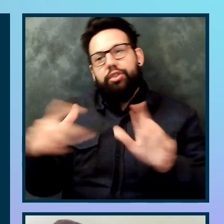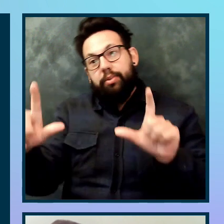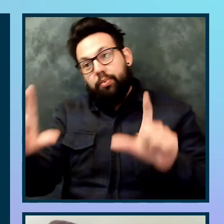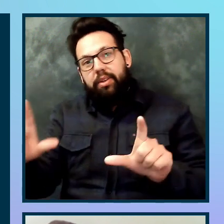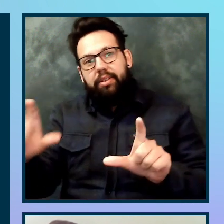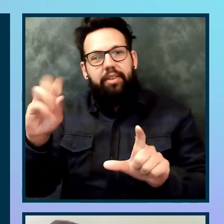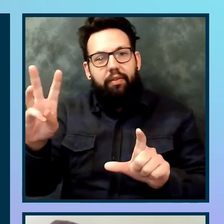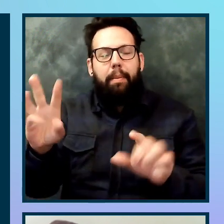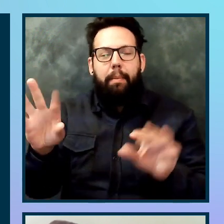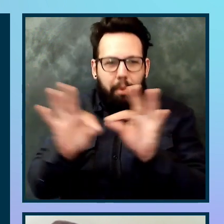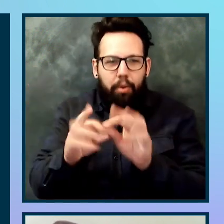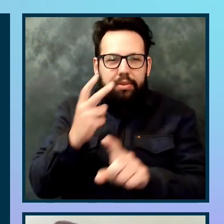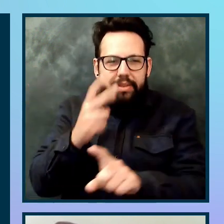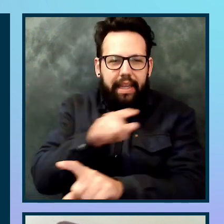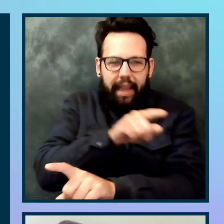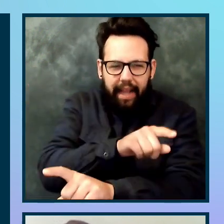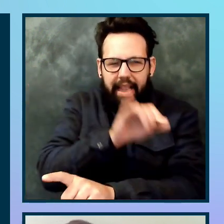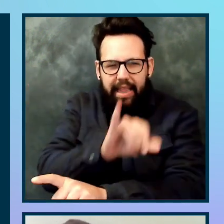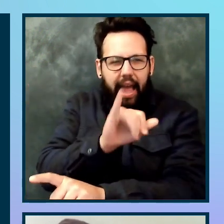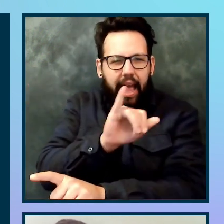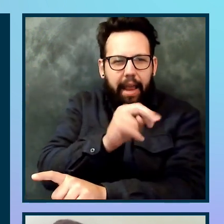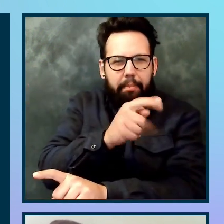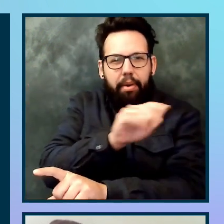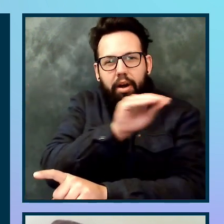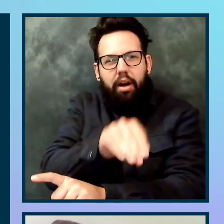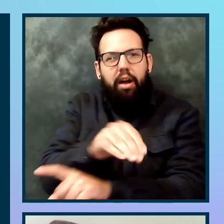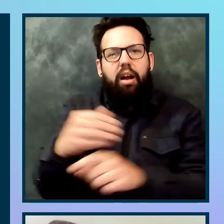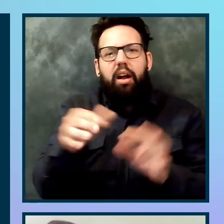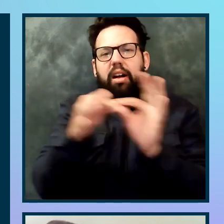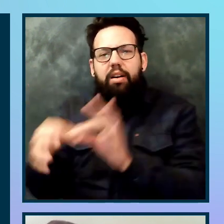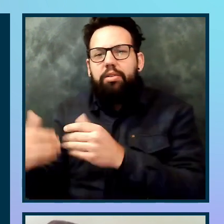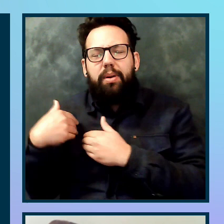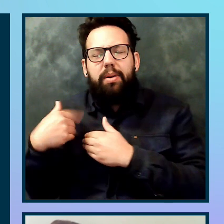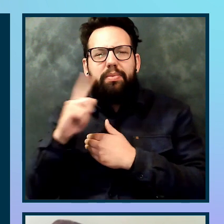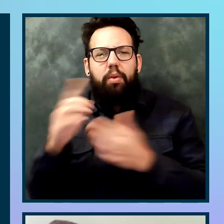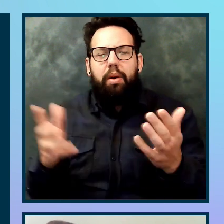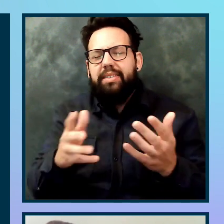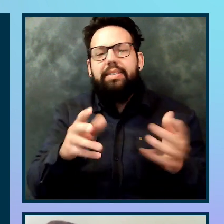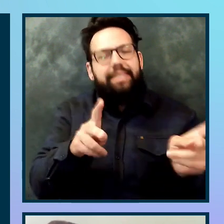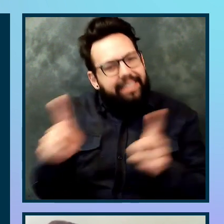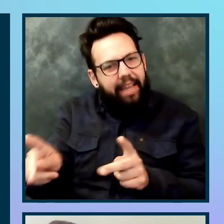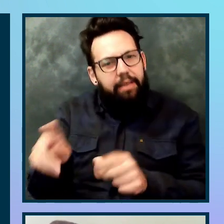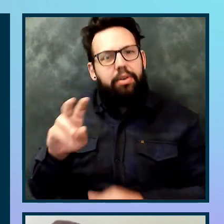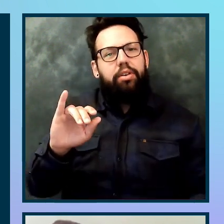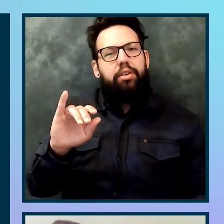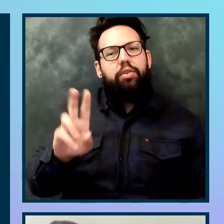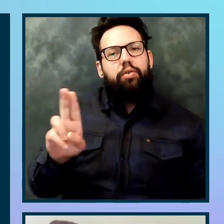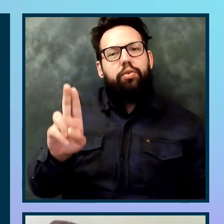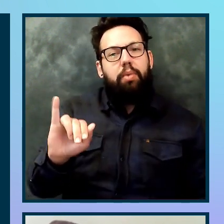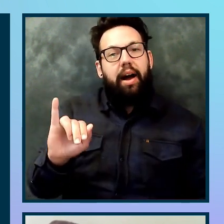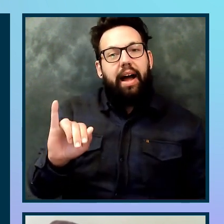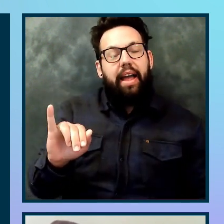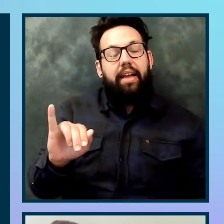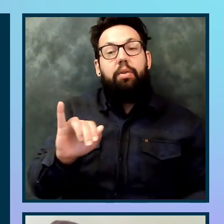what this input is responsible for. So just like you would in a UI, when you select a text or a text area or